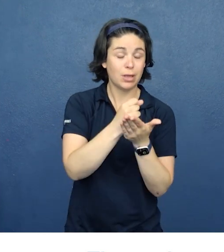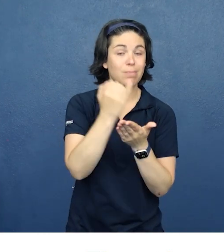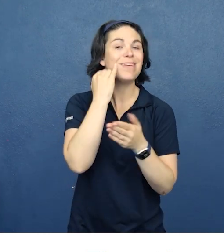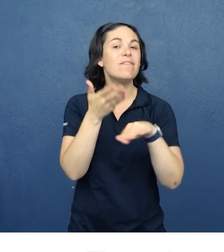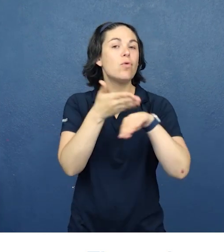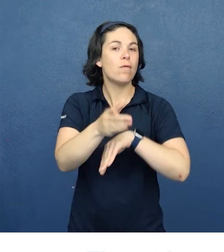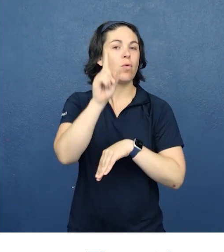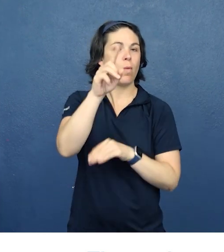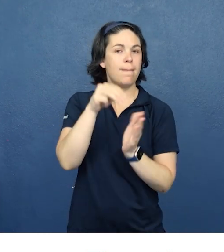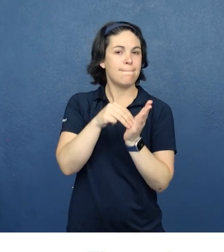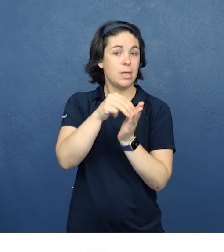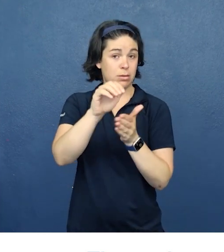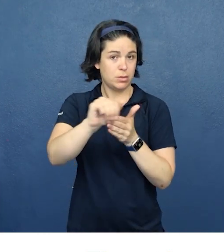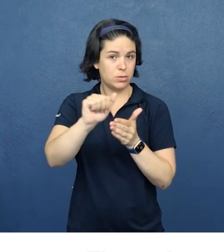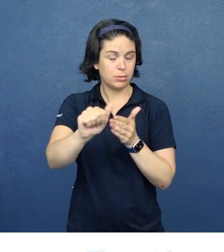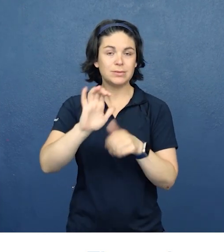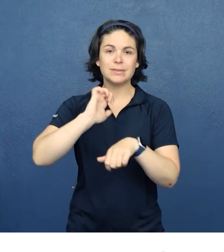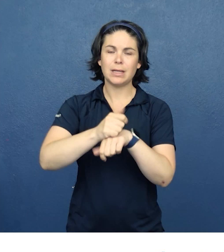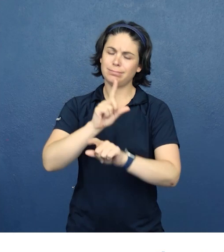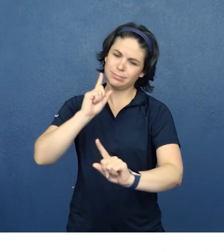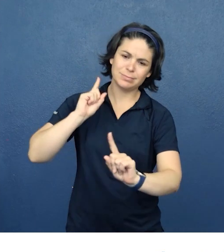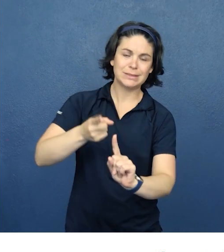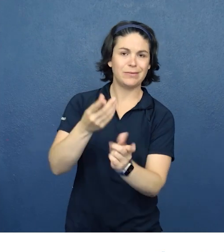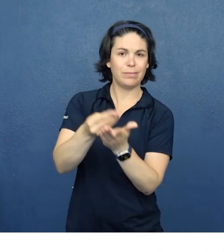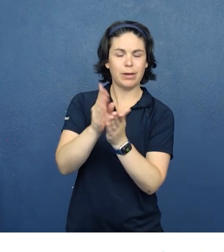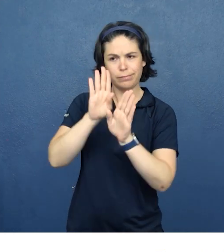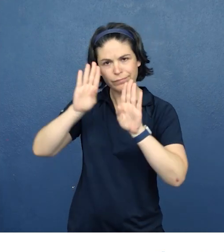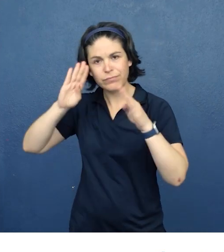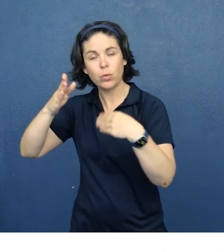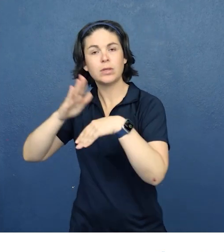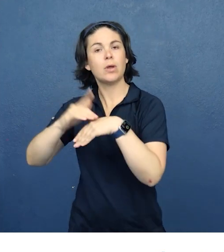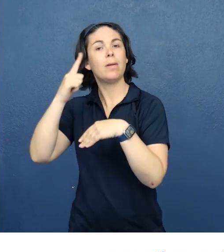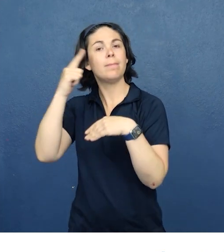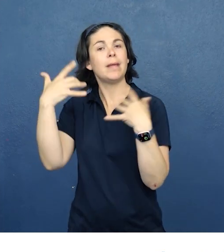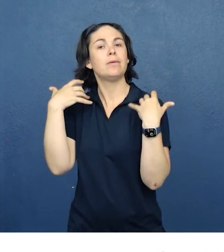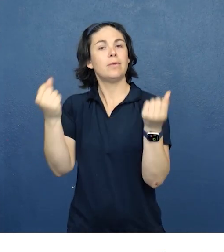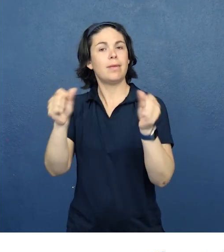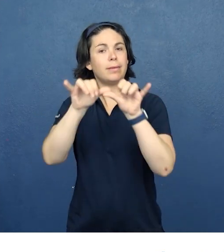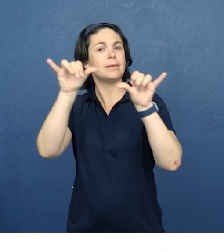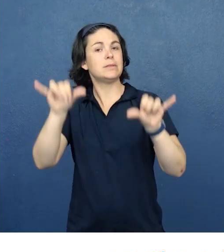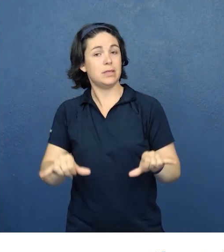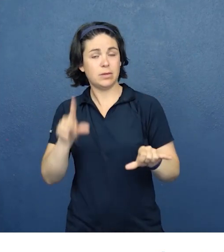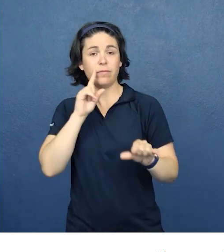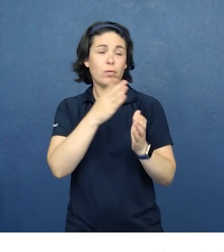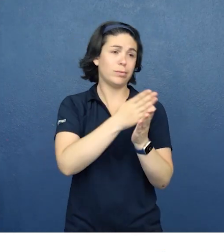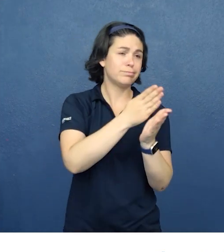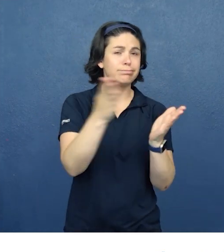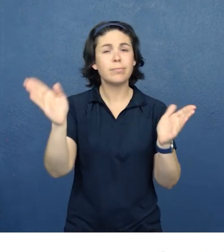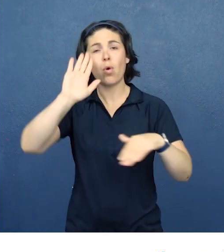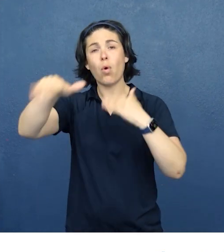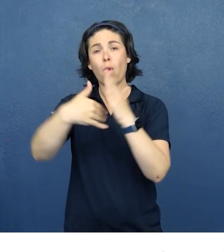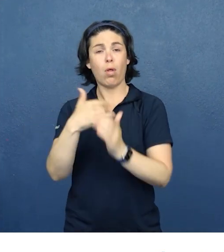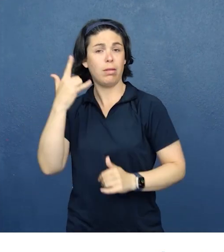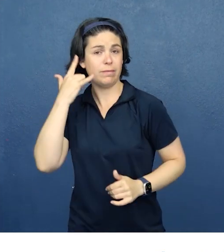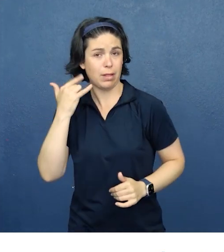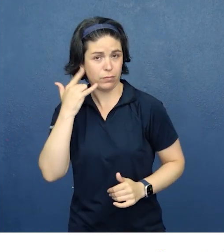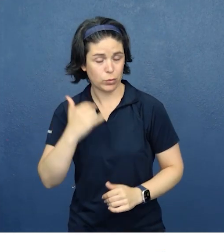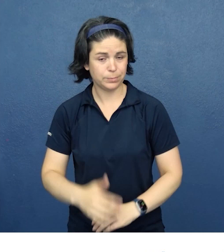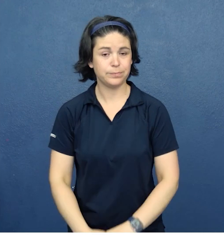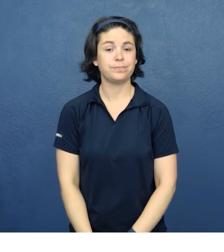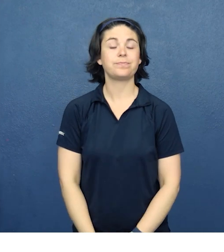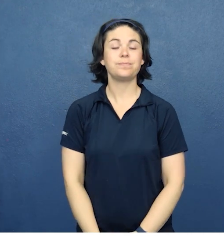exceeding $1 million, creating a dedicated funding stream for the public mental health service system across the state of